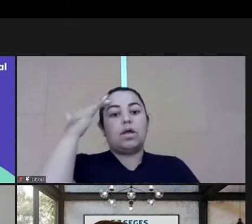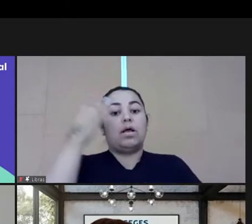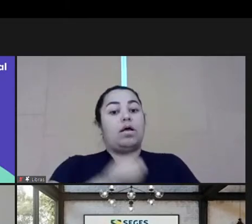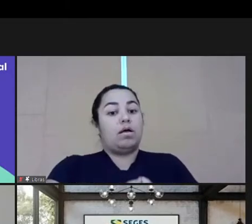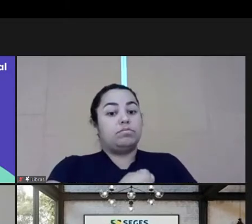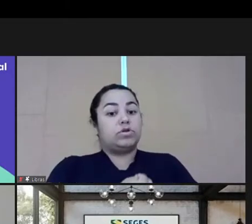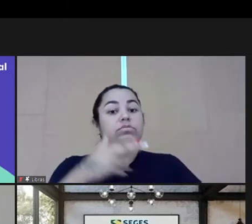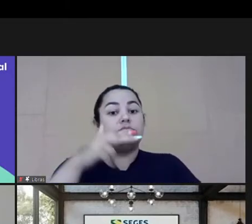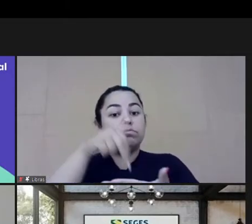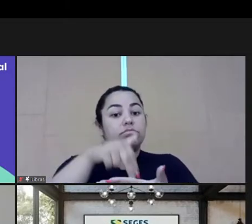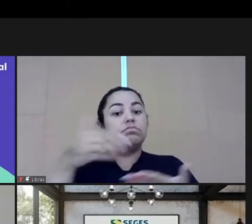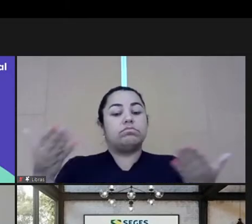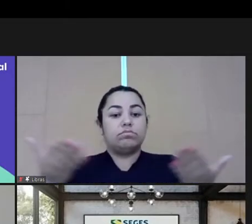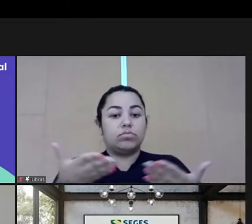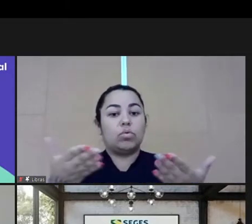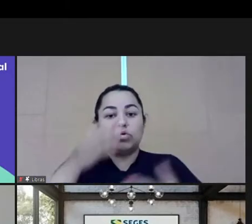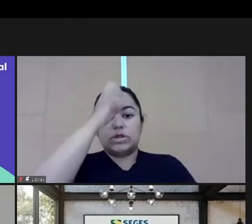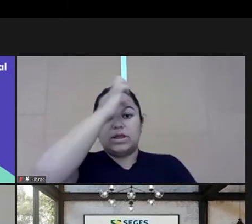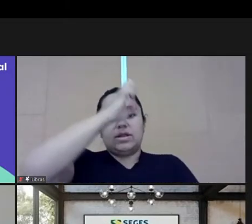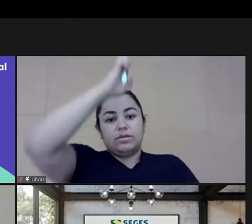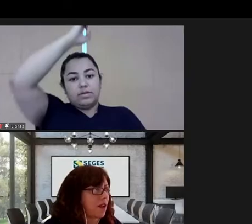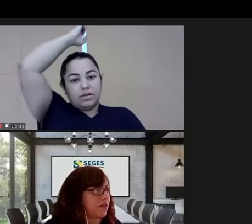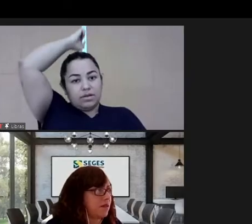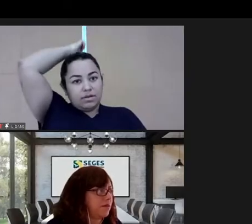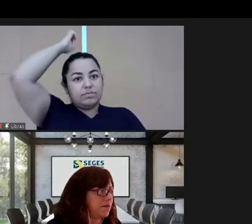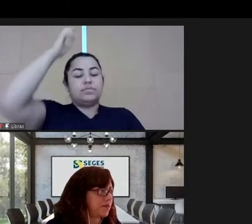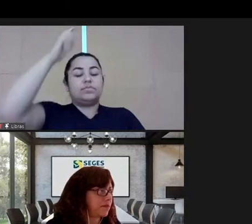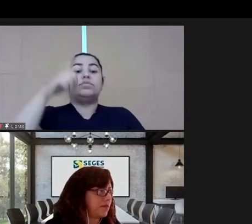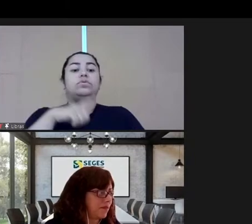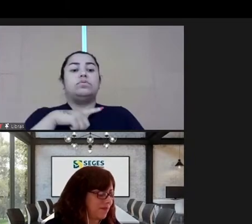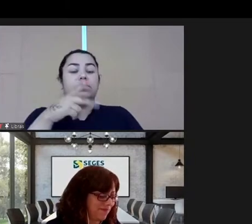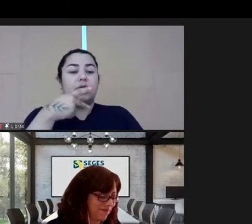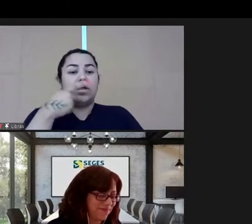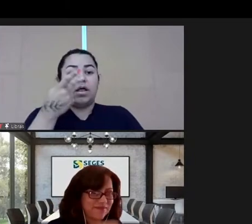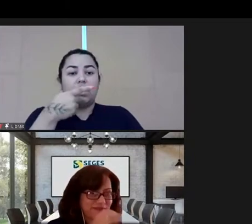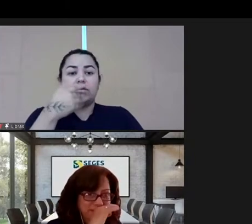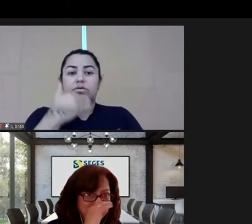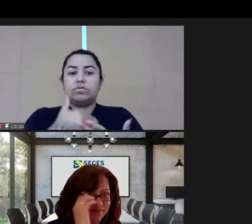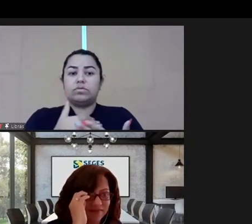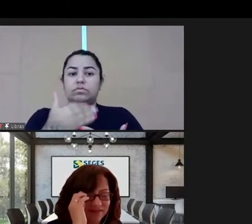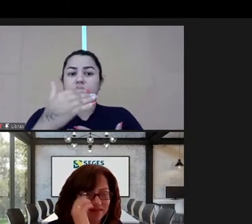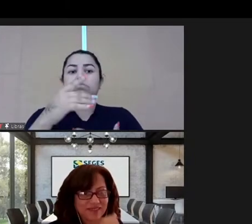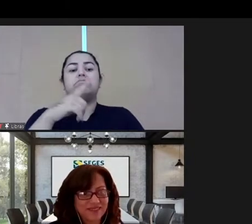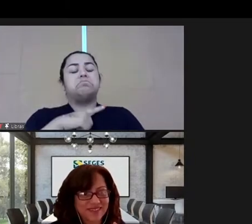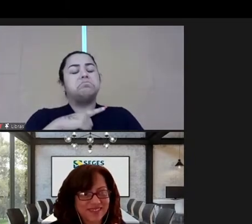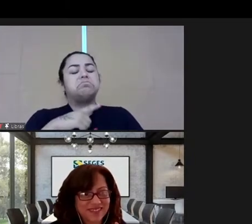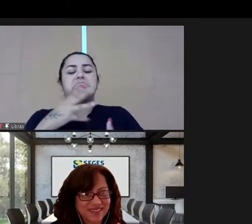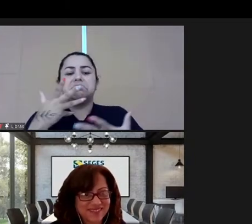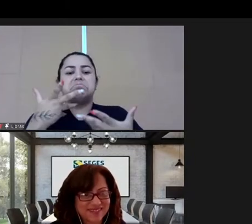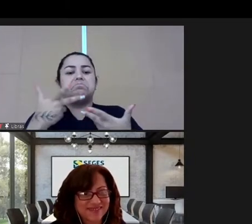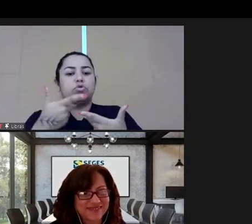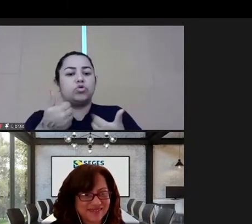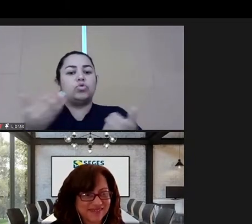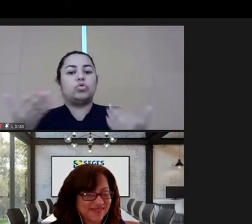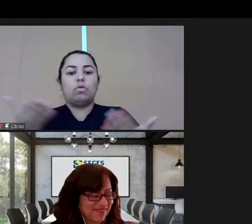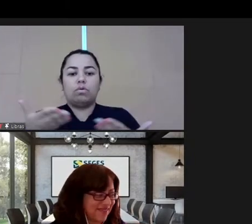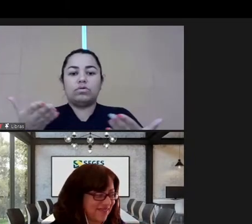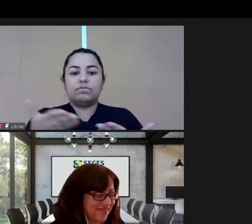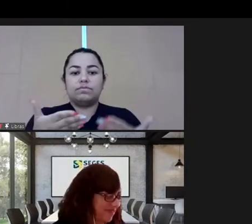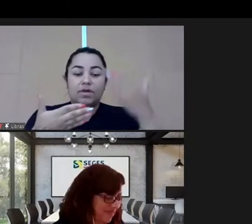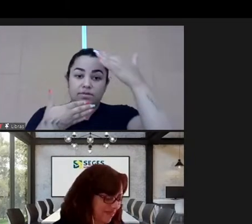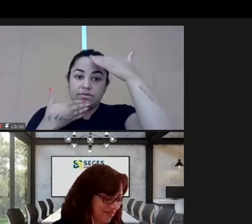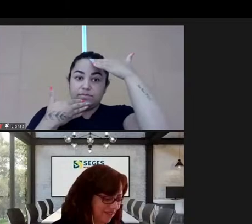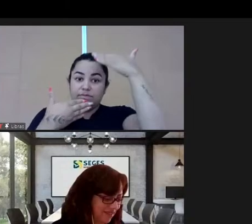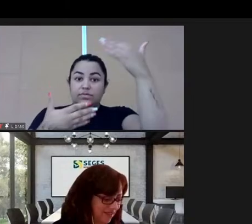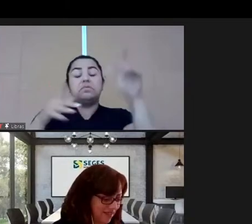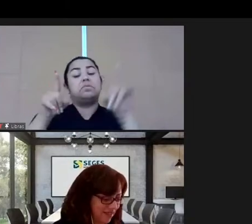Good morning everyone. would like to greet everybody that is here. It's a high